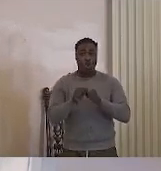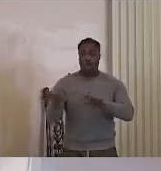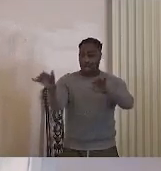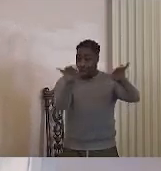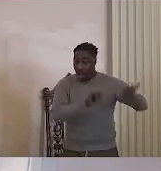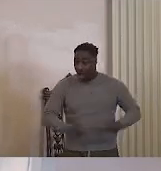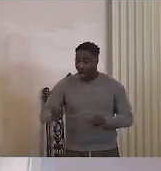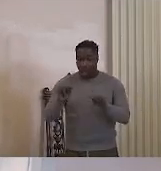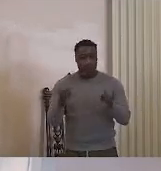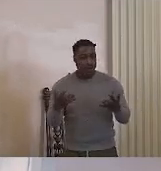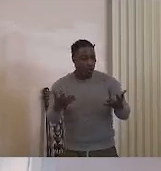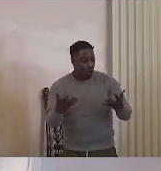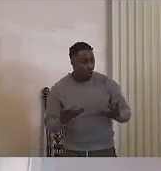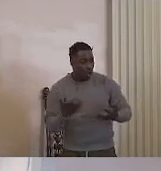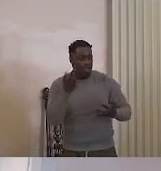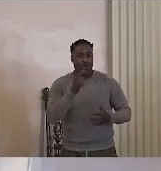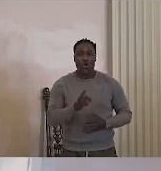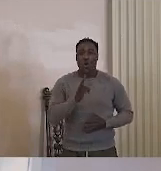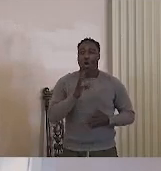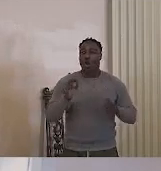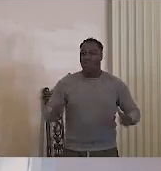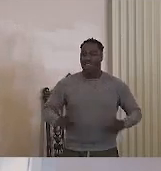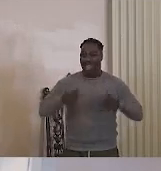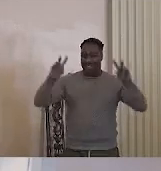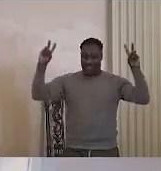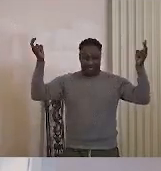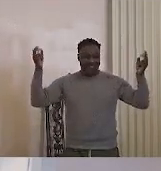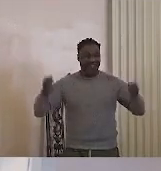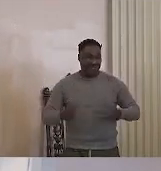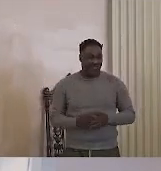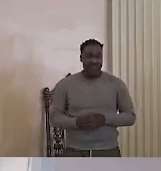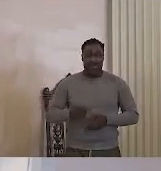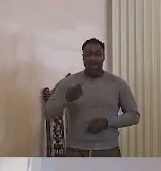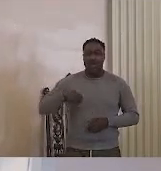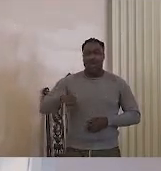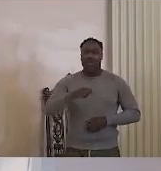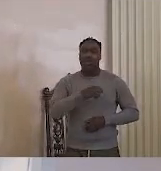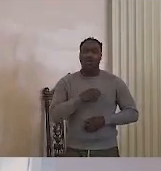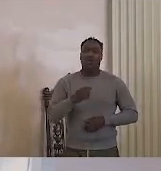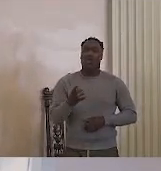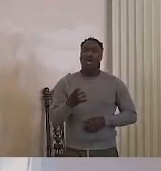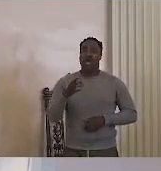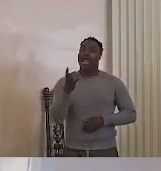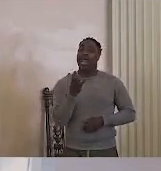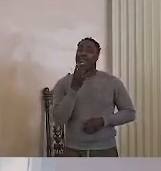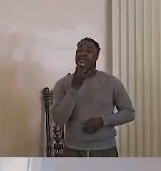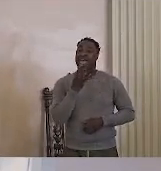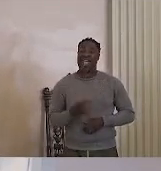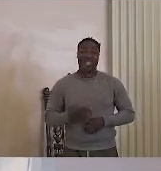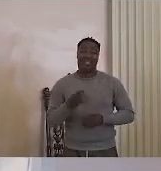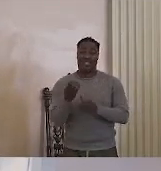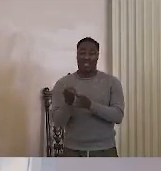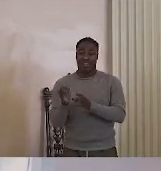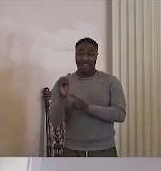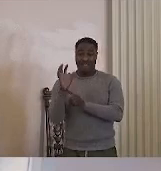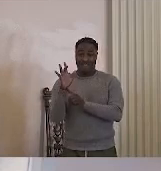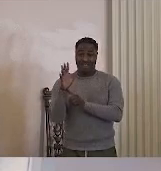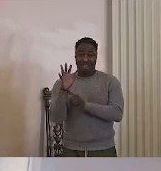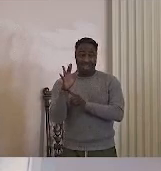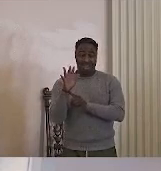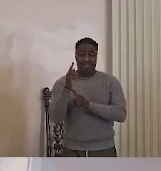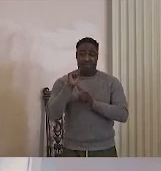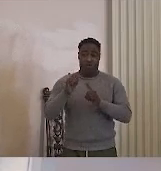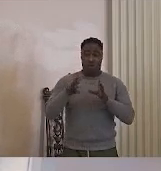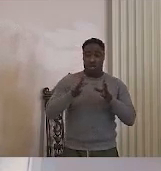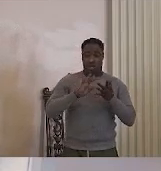common yearning for the waters of life. We light this flame in honor of the interdependent web